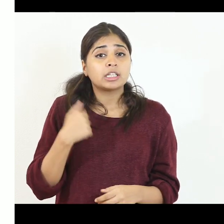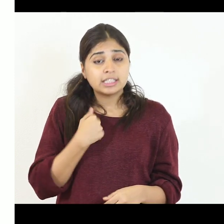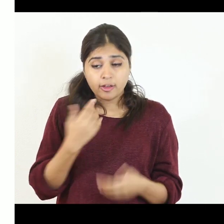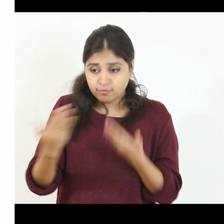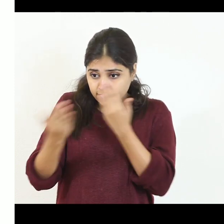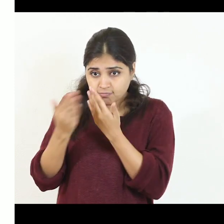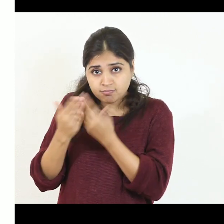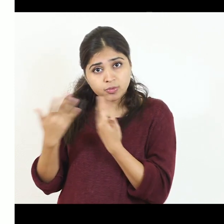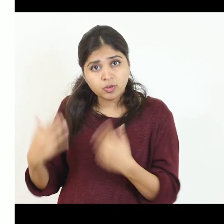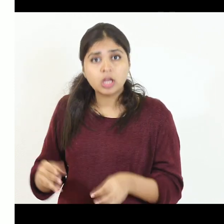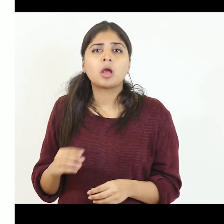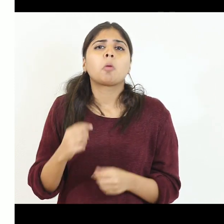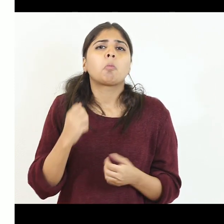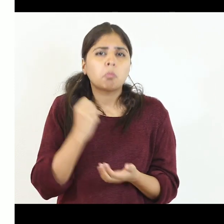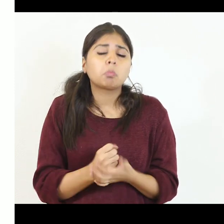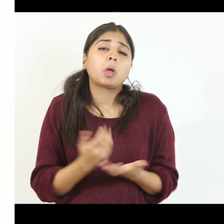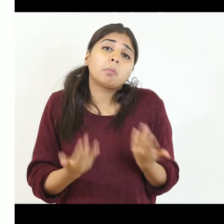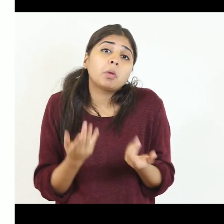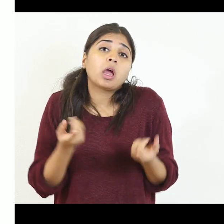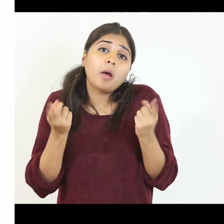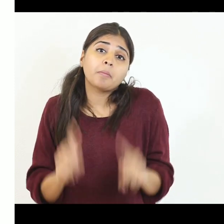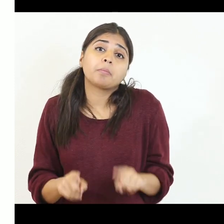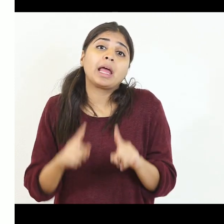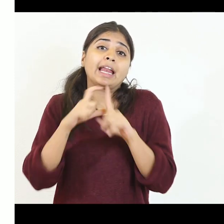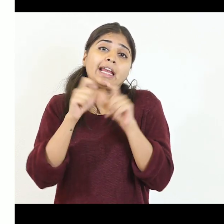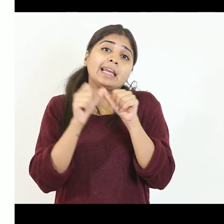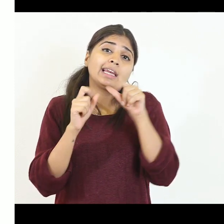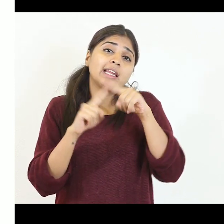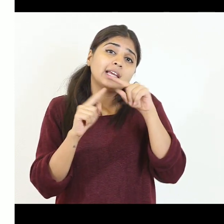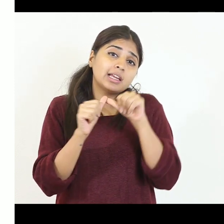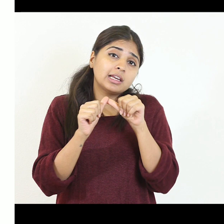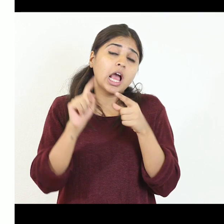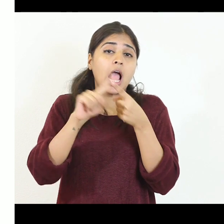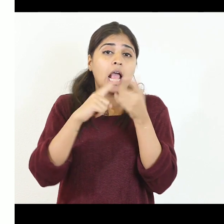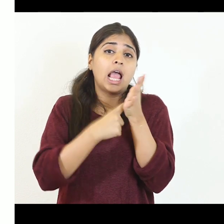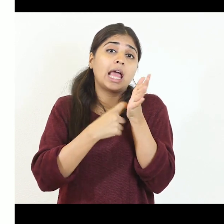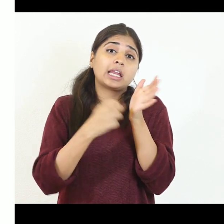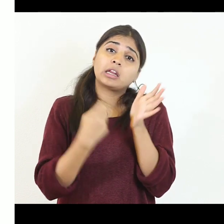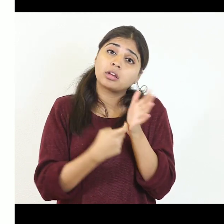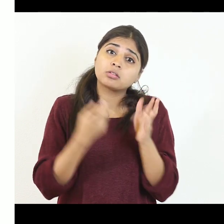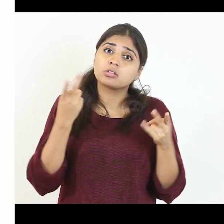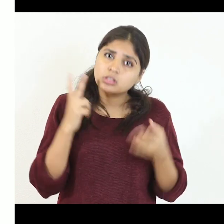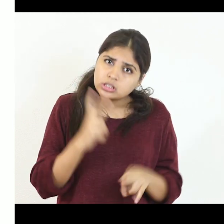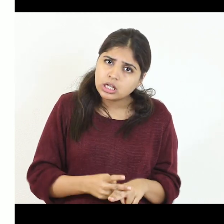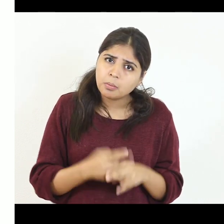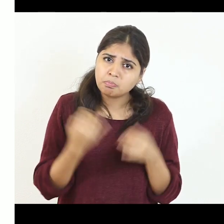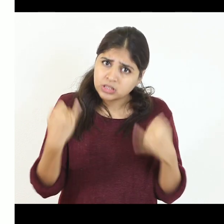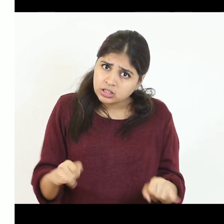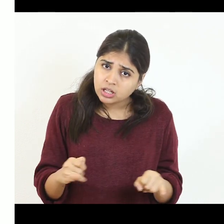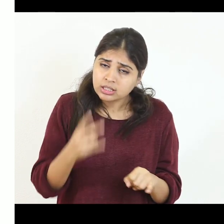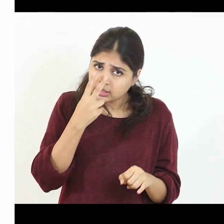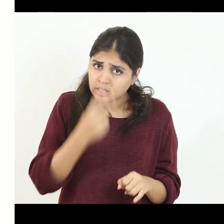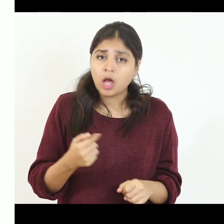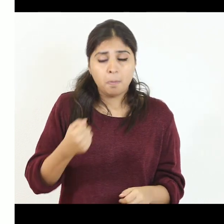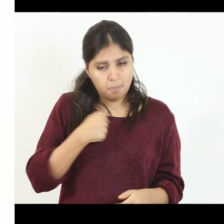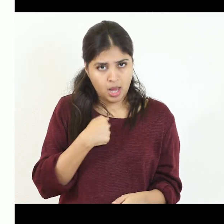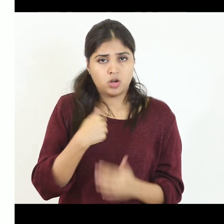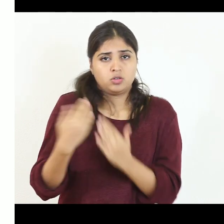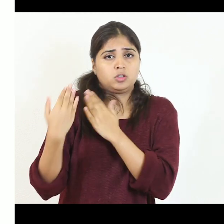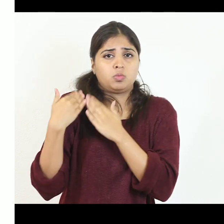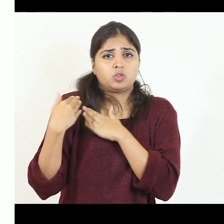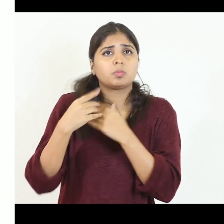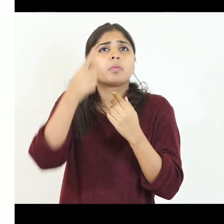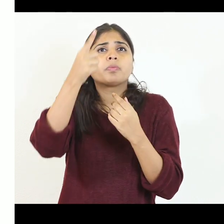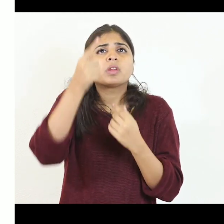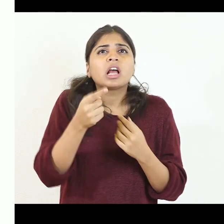some data errors. So it is the data entry operator's responsibility to make necessary corrections as per the